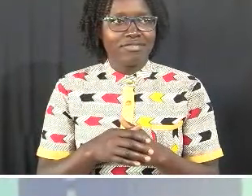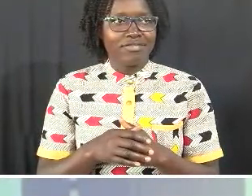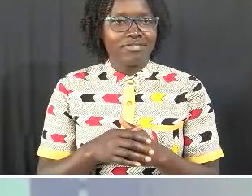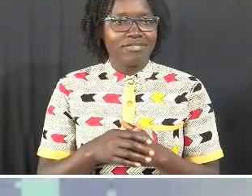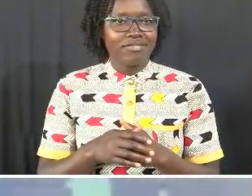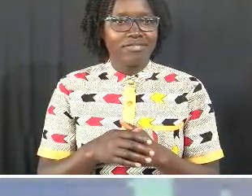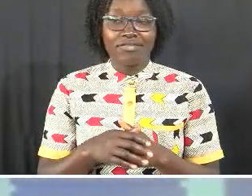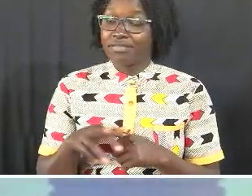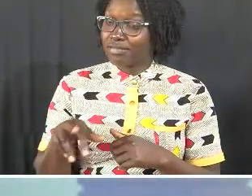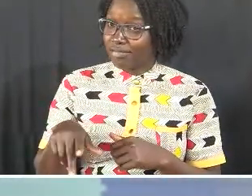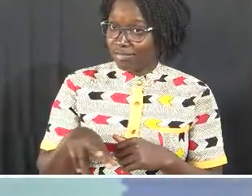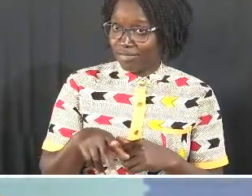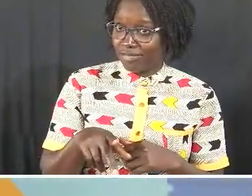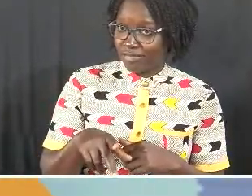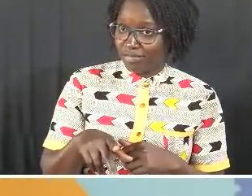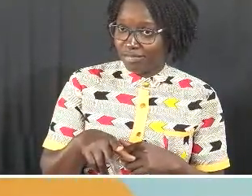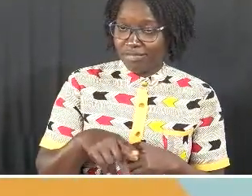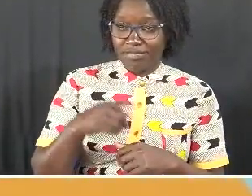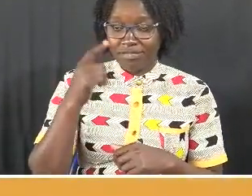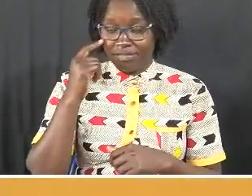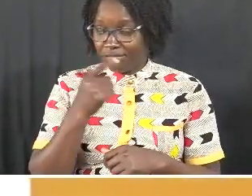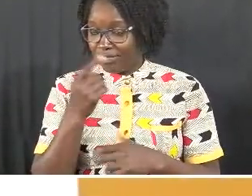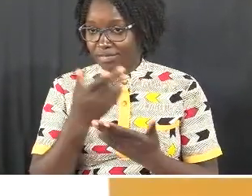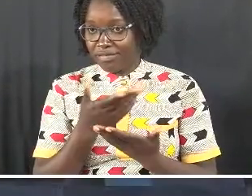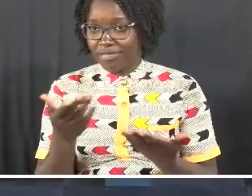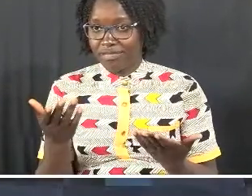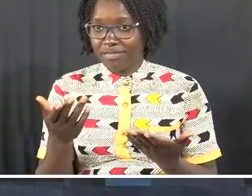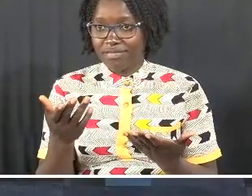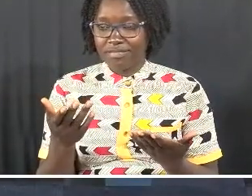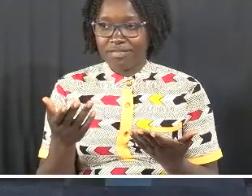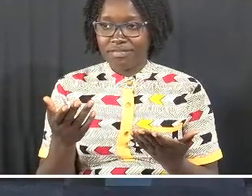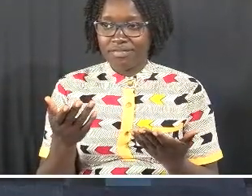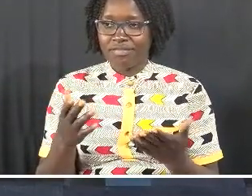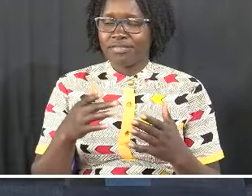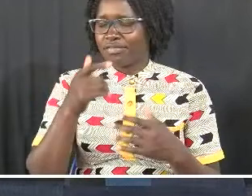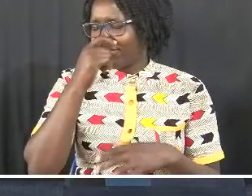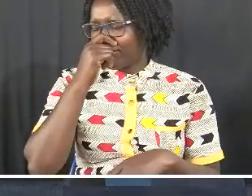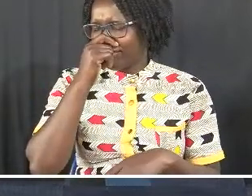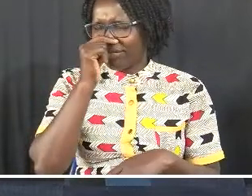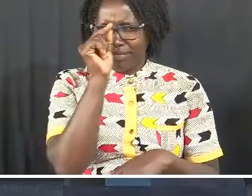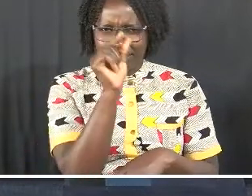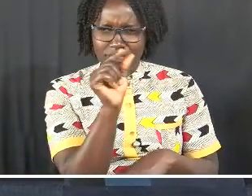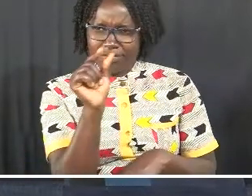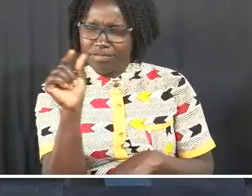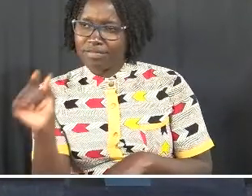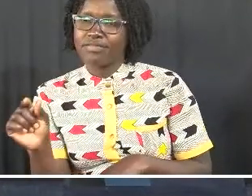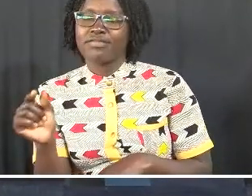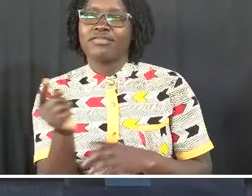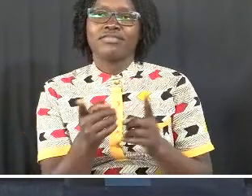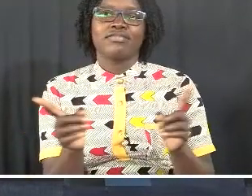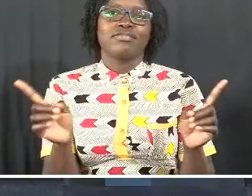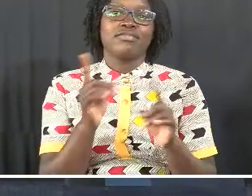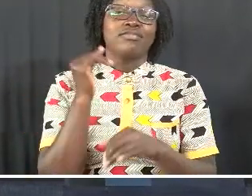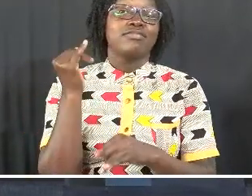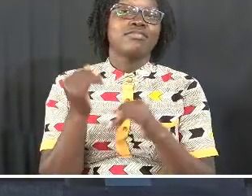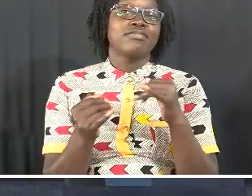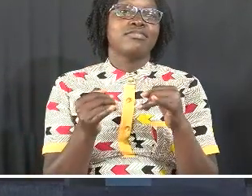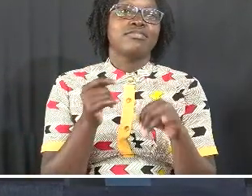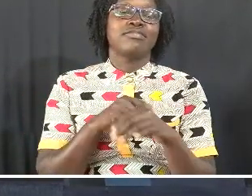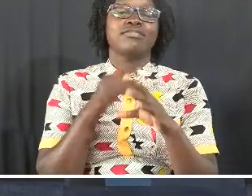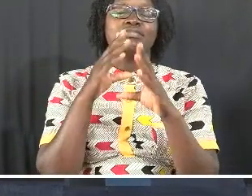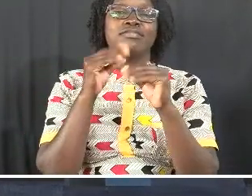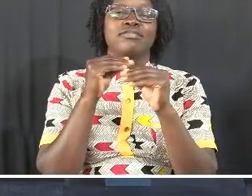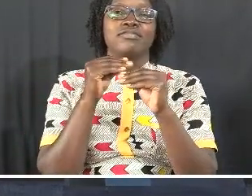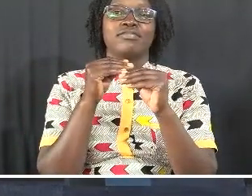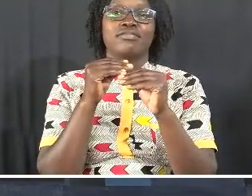I can walk. I have arrived here. How I wish that each and every one of us, finally, when the trumpet